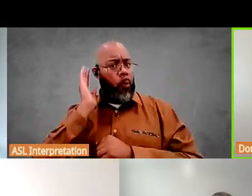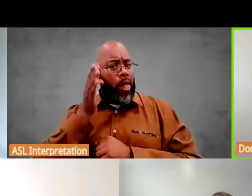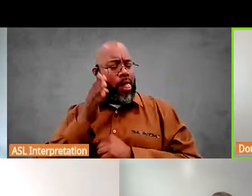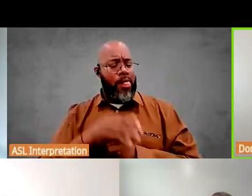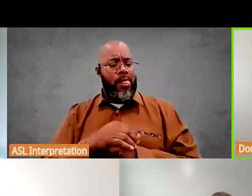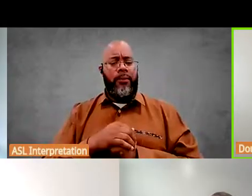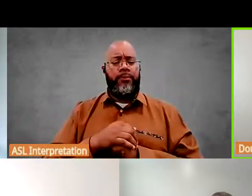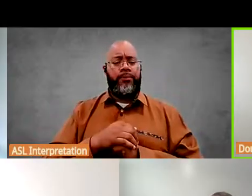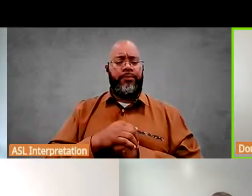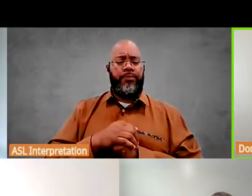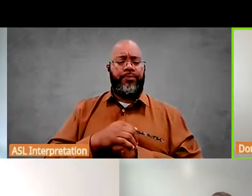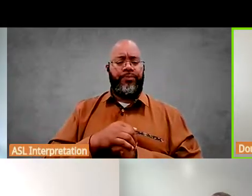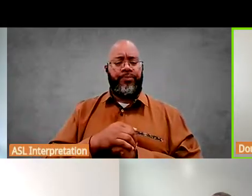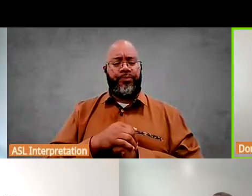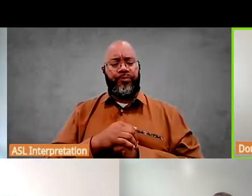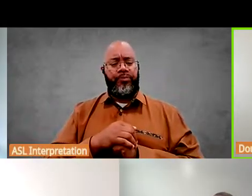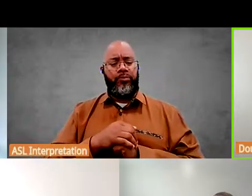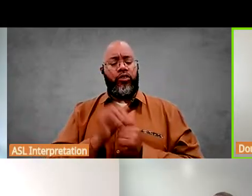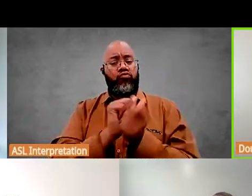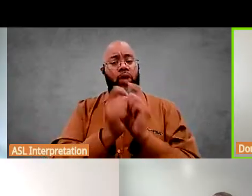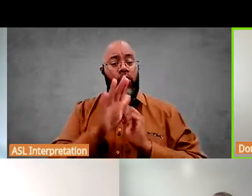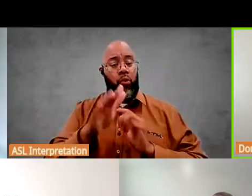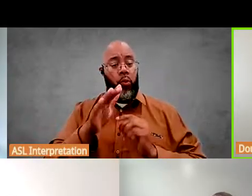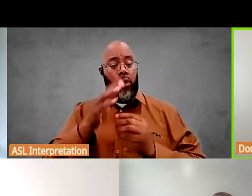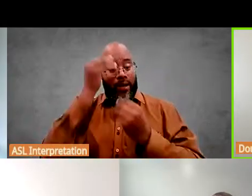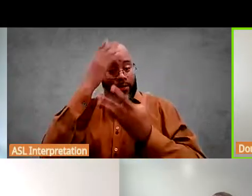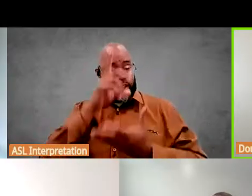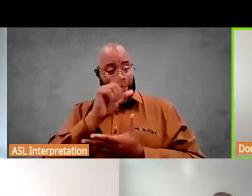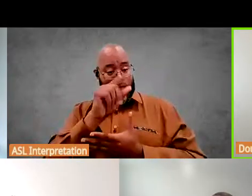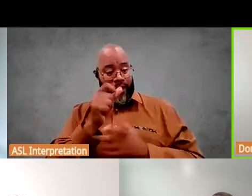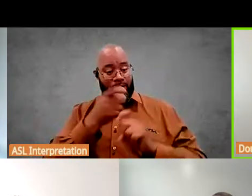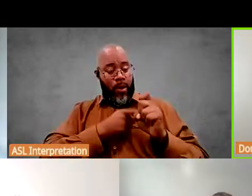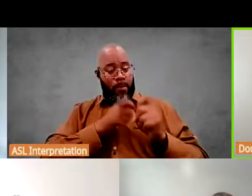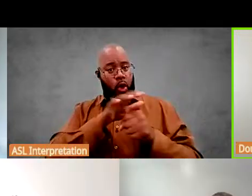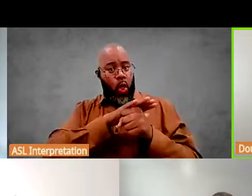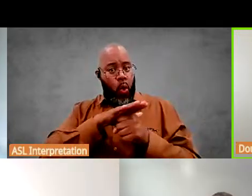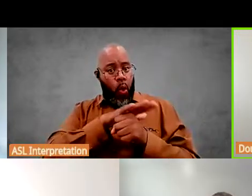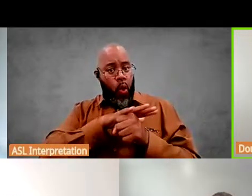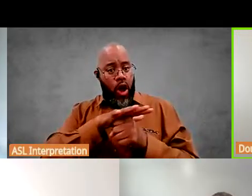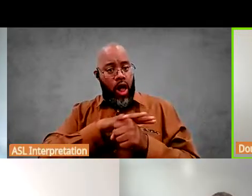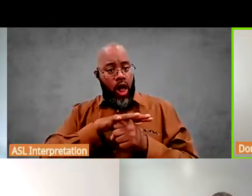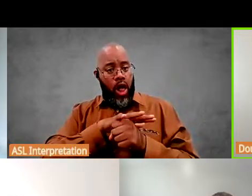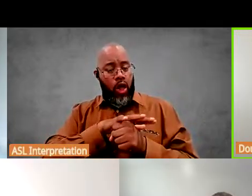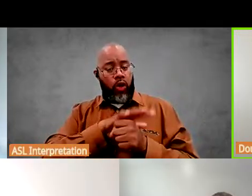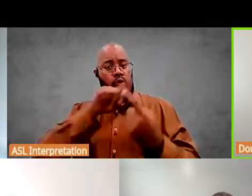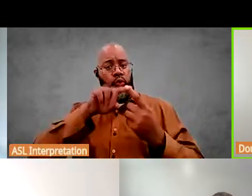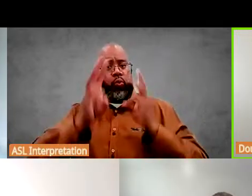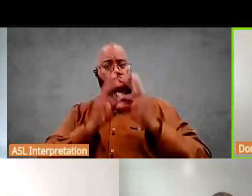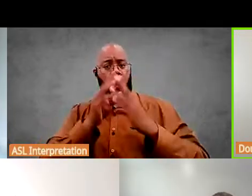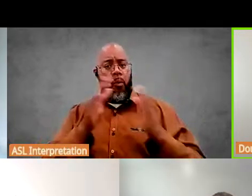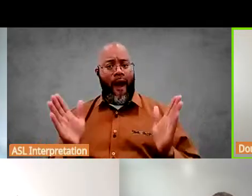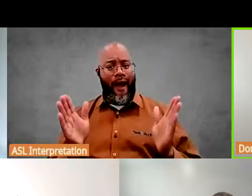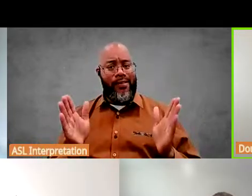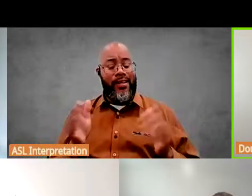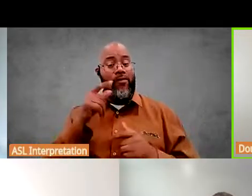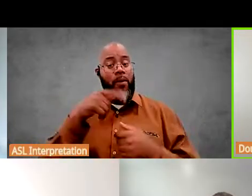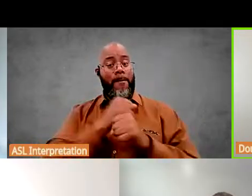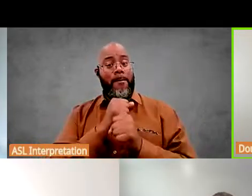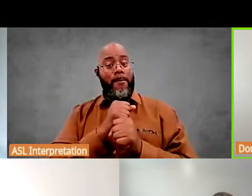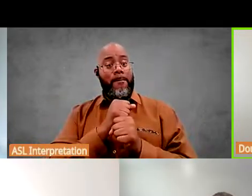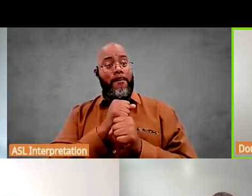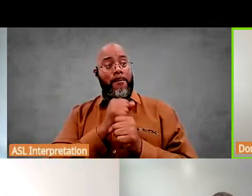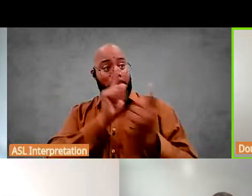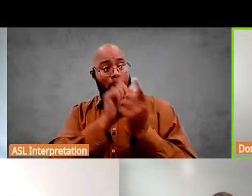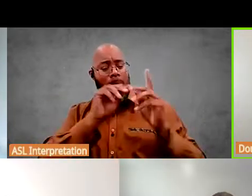will will translate your data from being local to global. yeah. If you meet people in